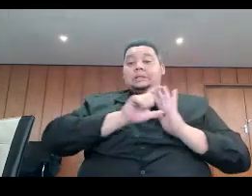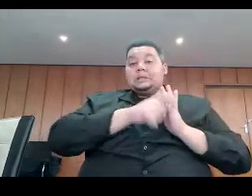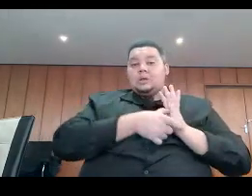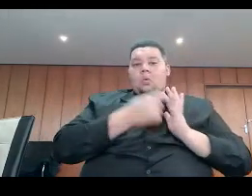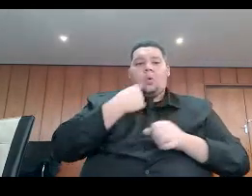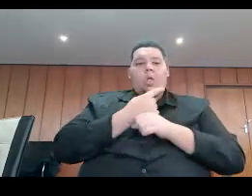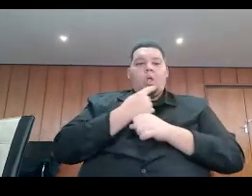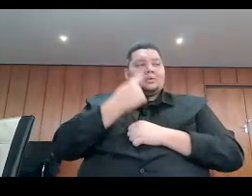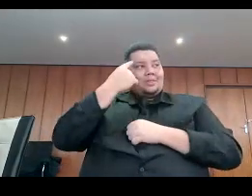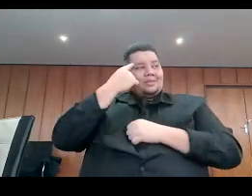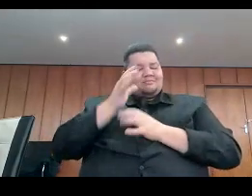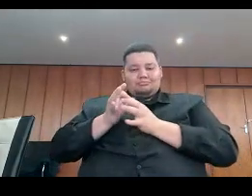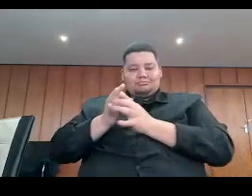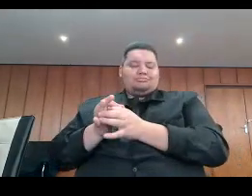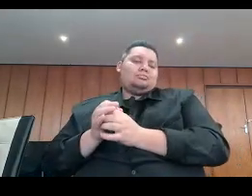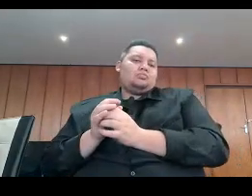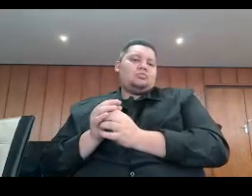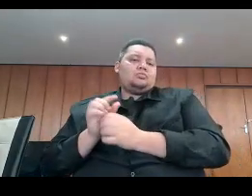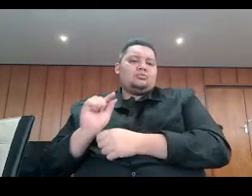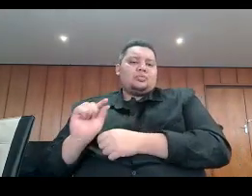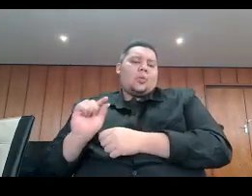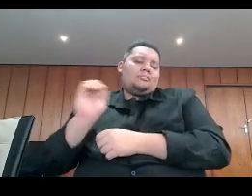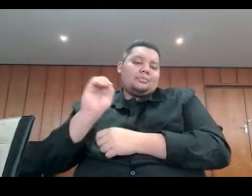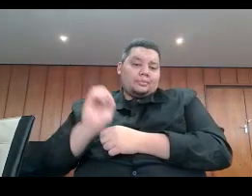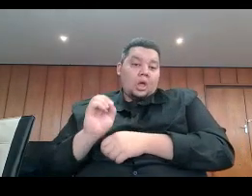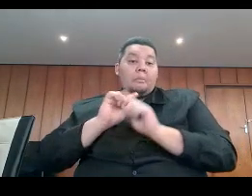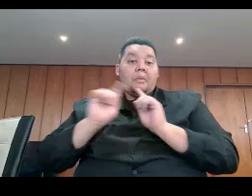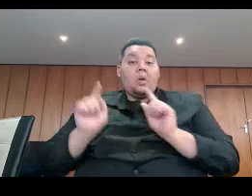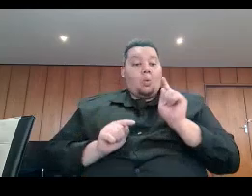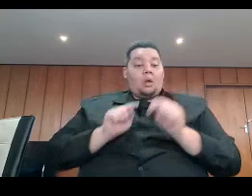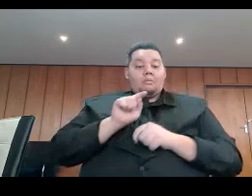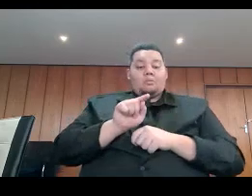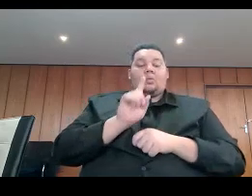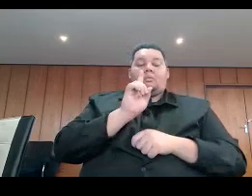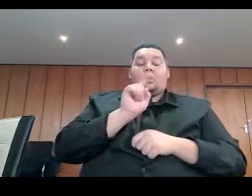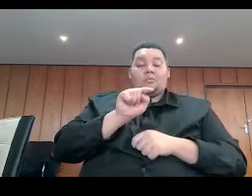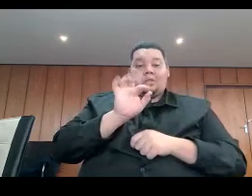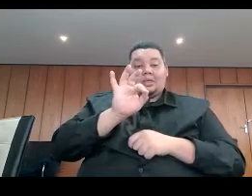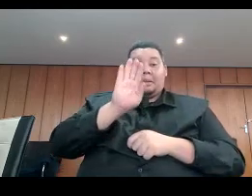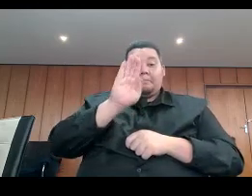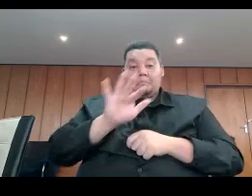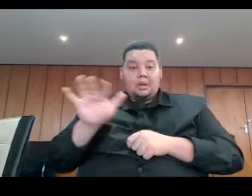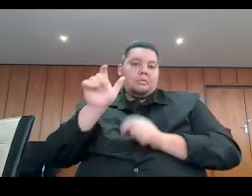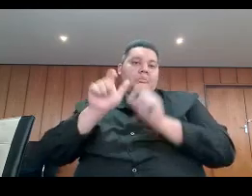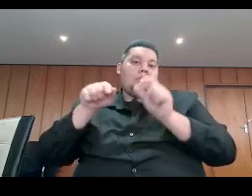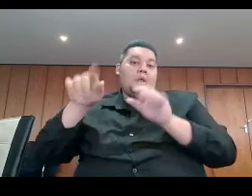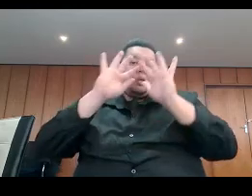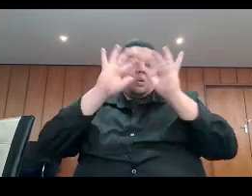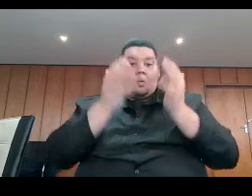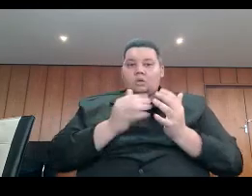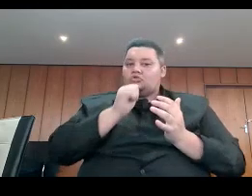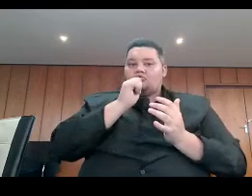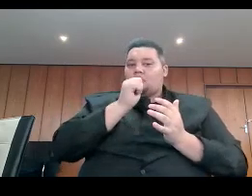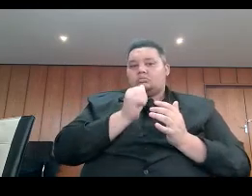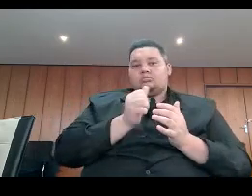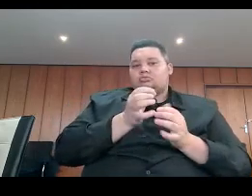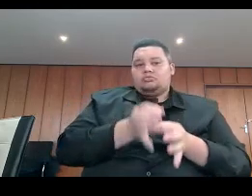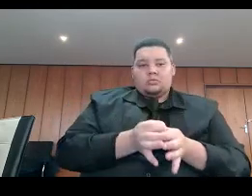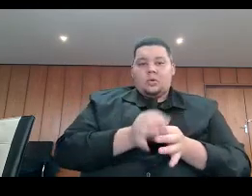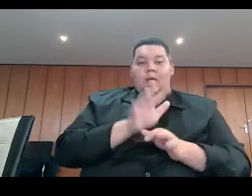small number, but 1.3 billion people in the world isn't a small number. 80% of whom live in low and